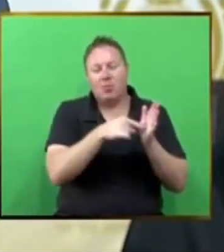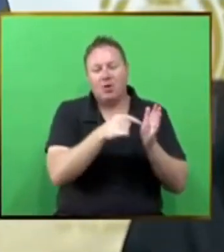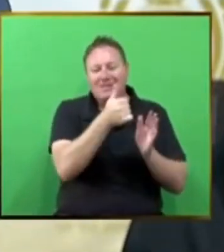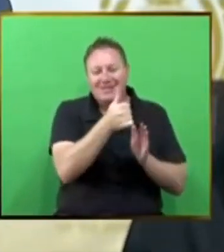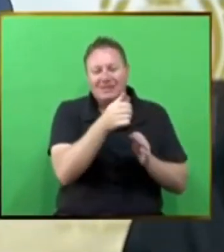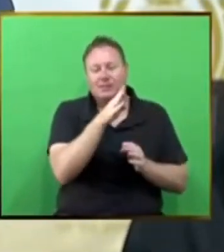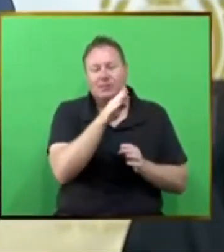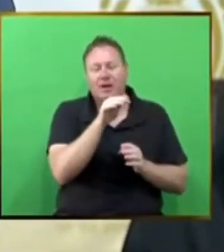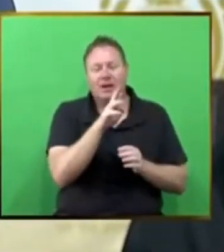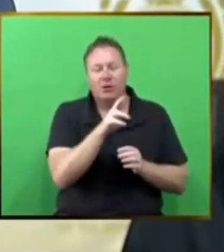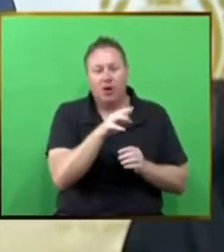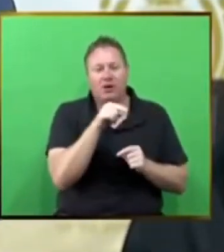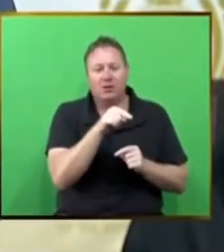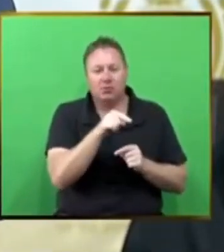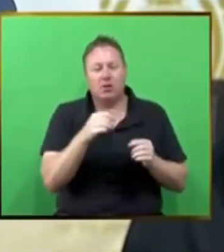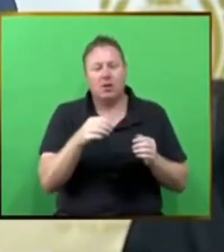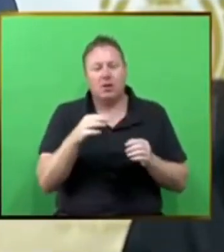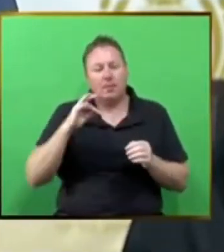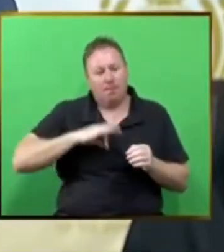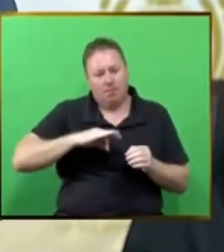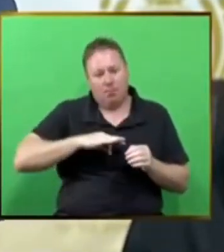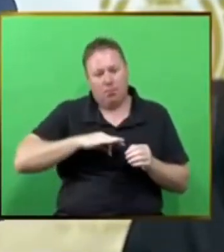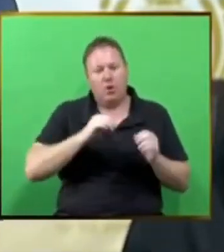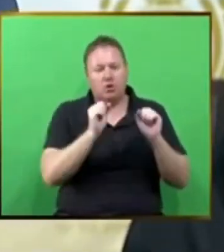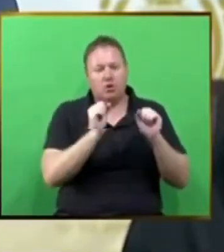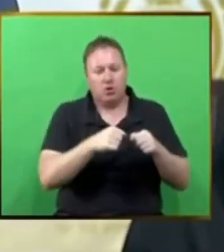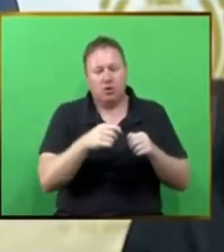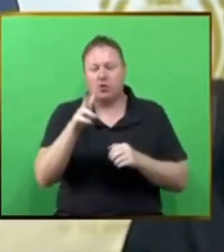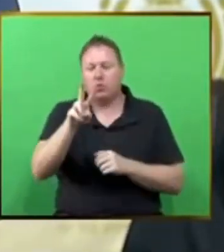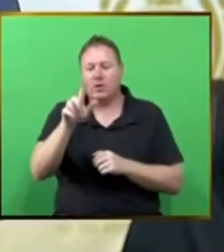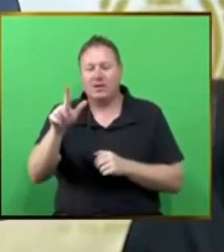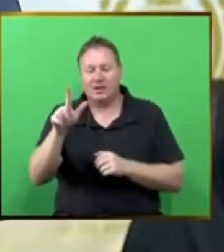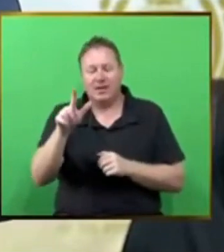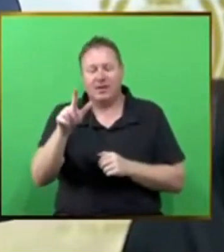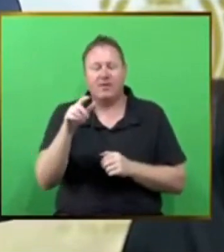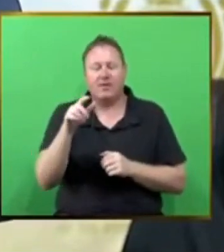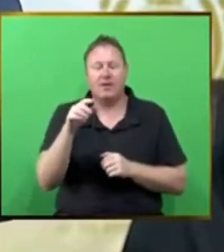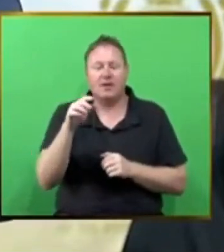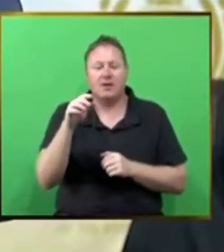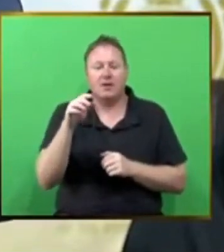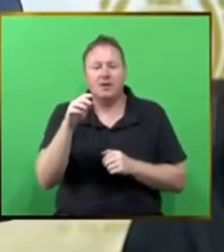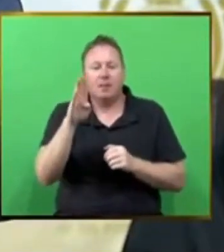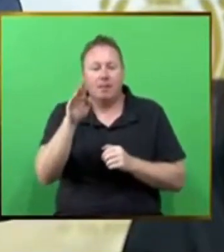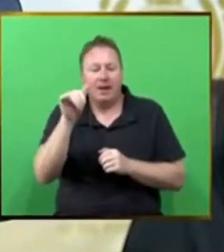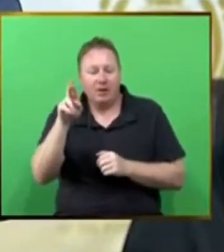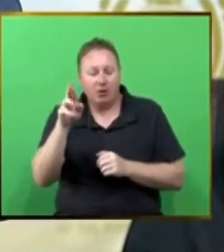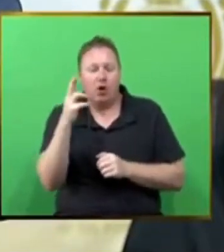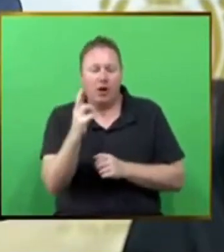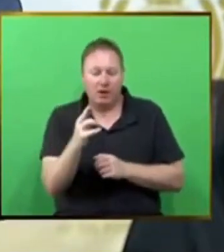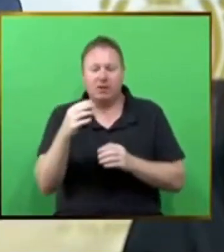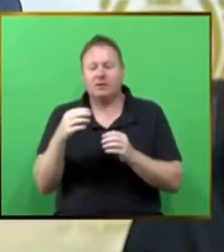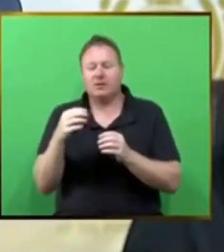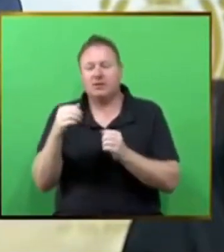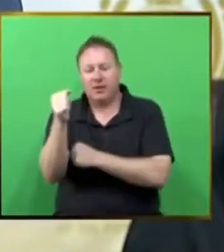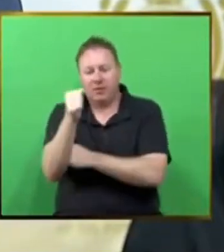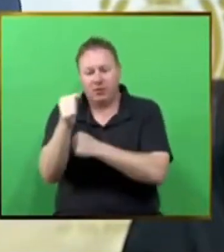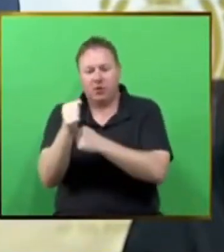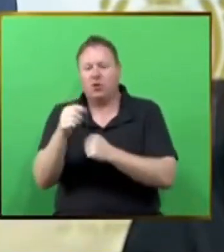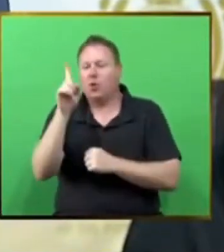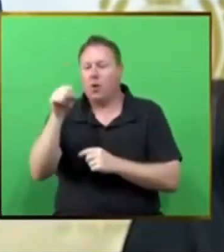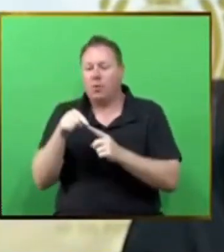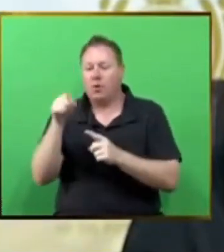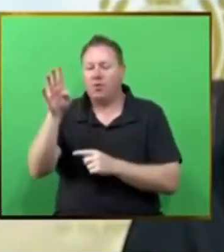the 2023 wage agreement, 27 billion for infrastructure, 1.4 billion for